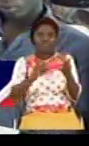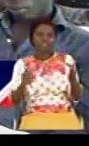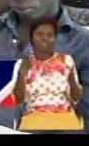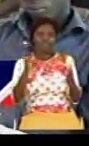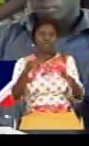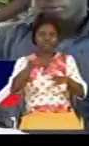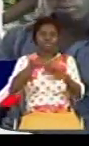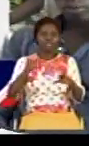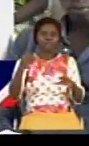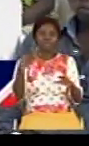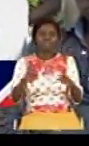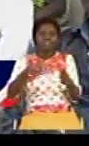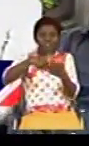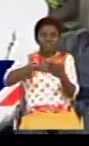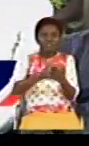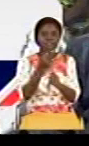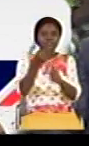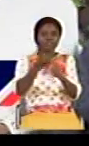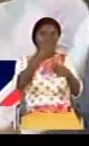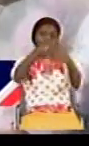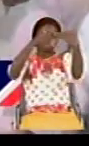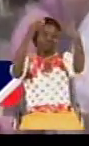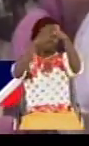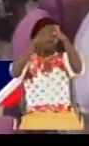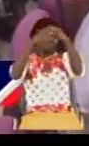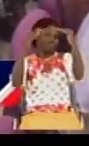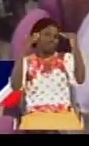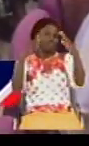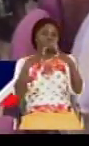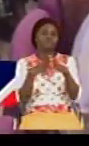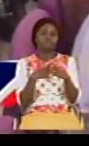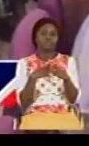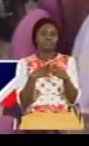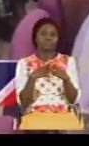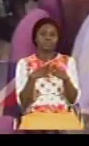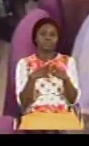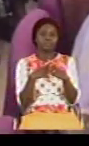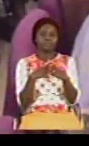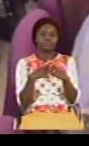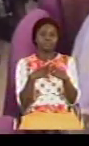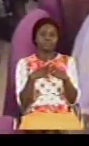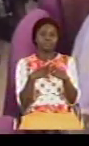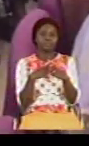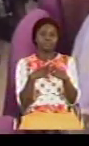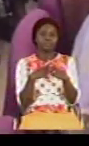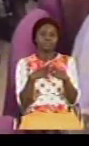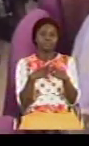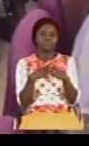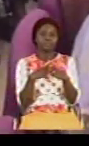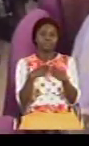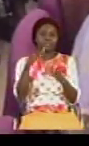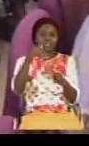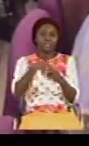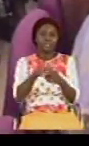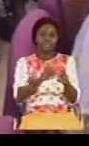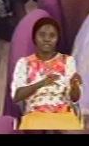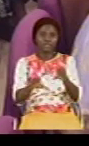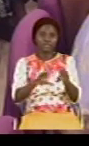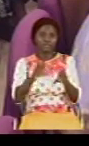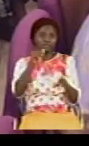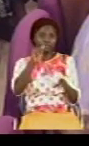The beginning of times of refreshing from heaven. We're looking at Acts chapter